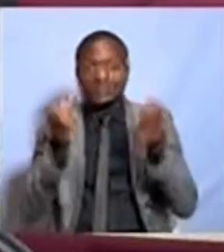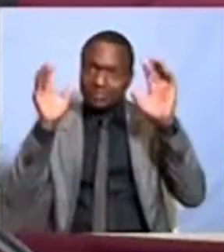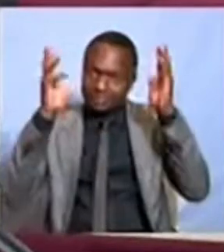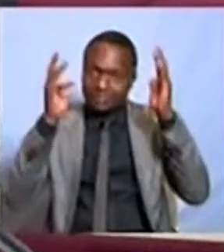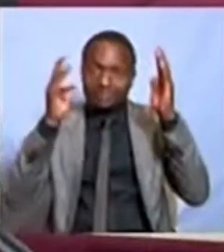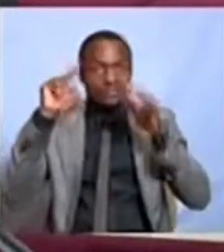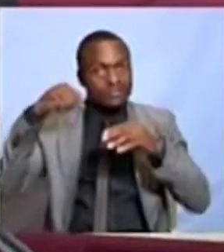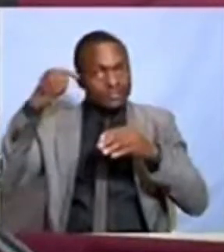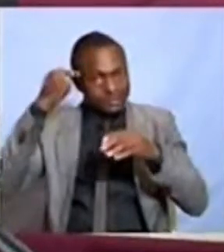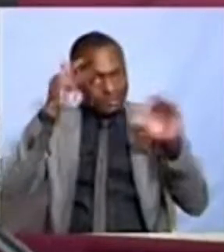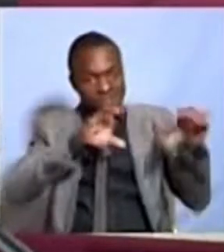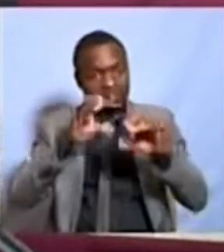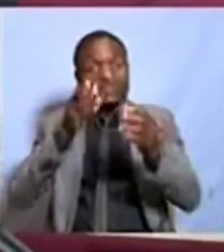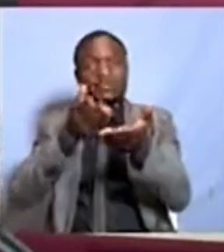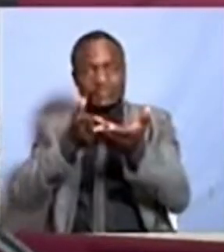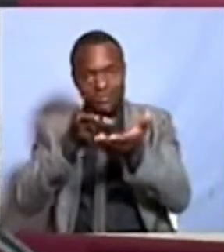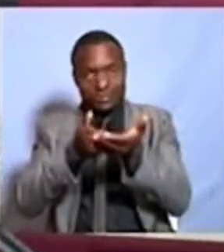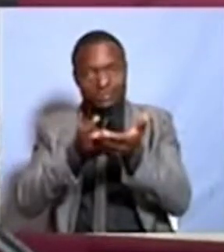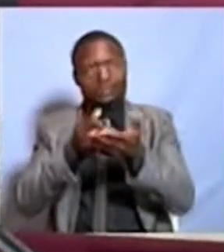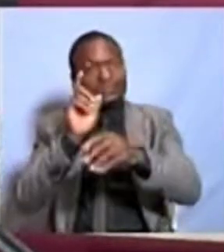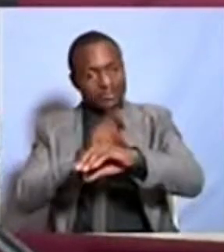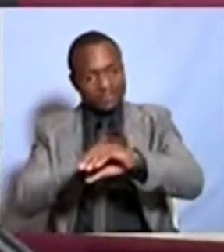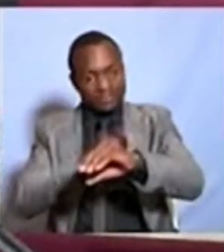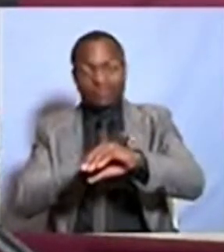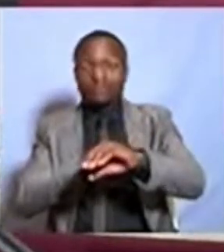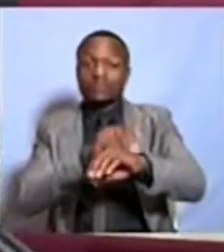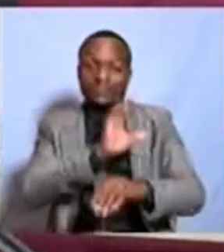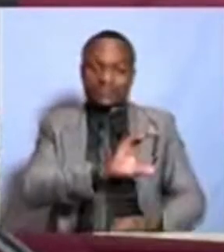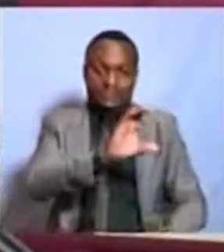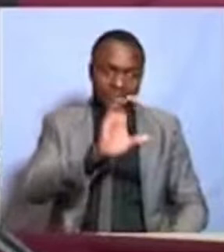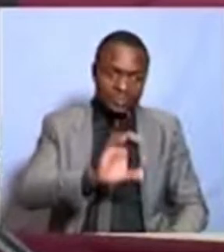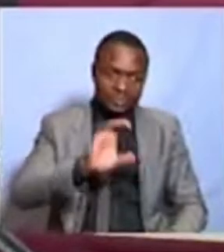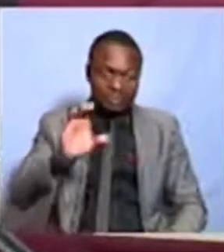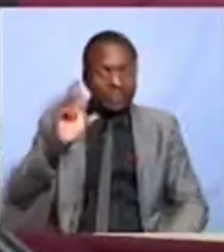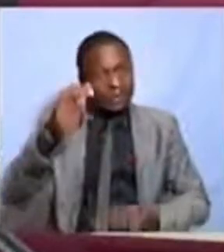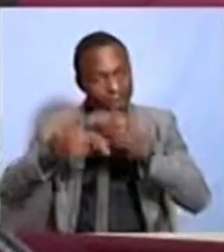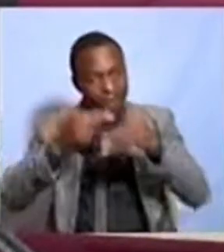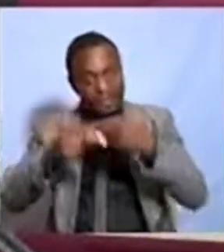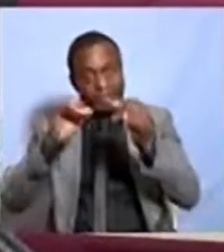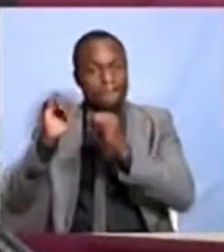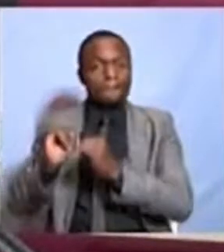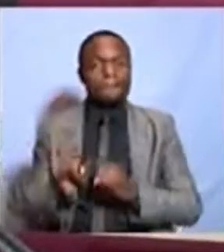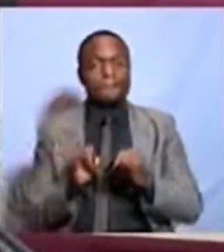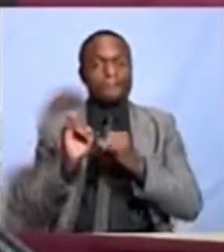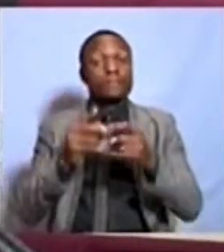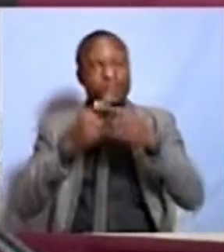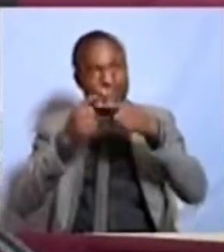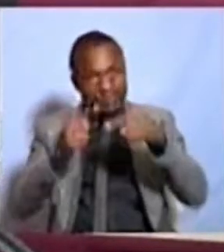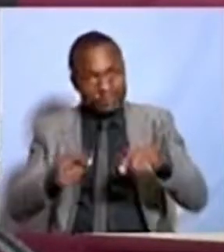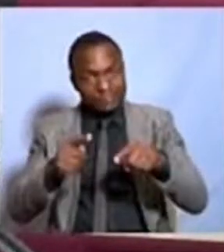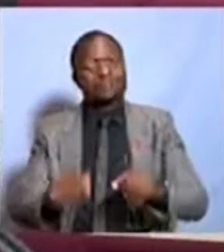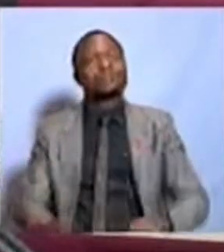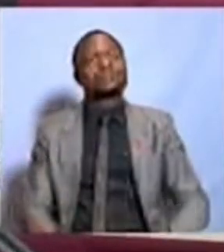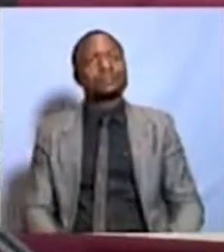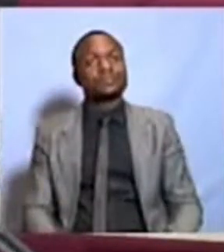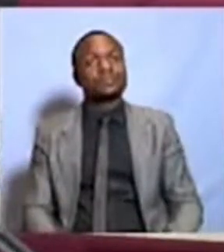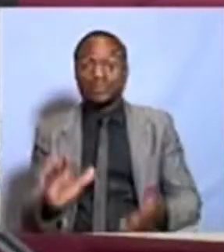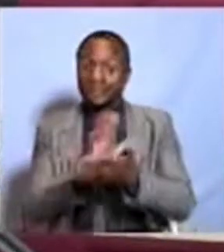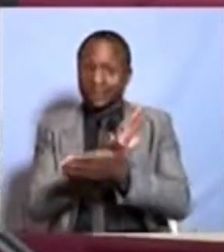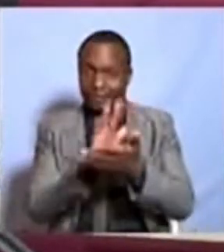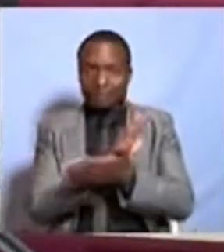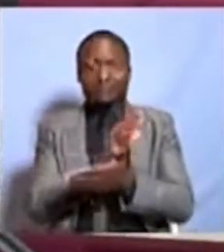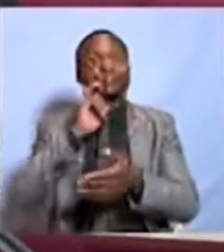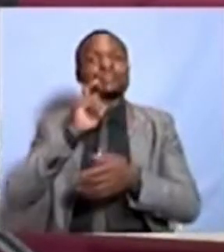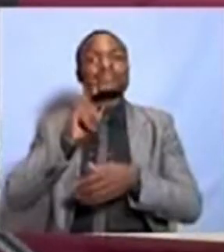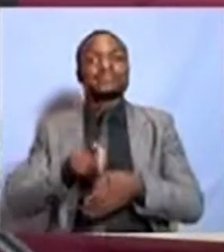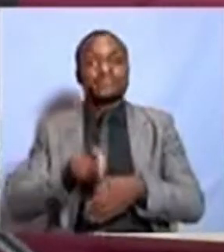government for doing that. Timely disbursements also means that implementation is taking place as quickly as it